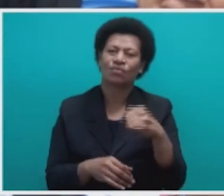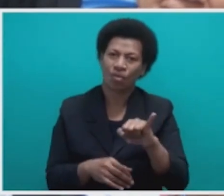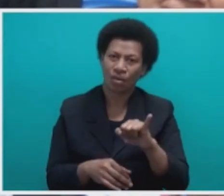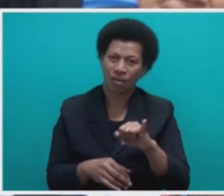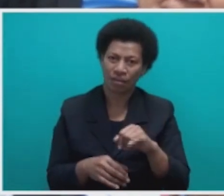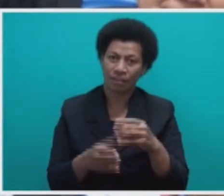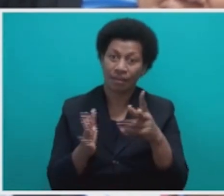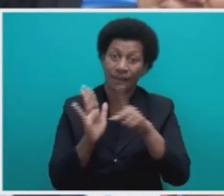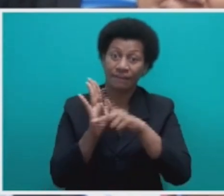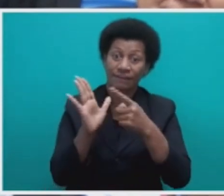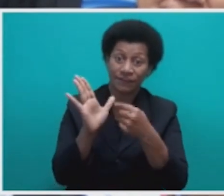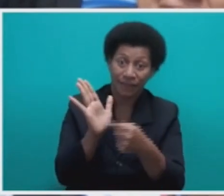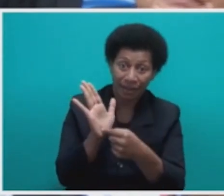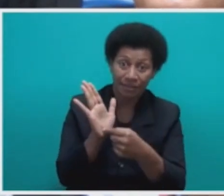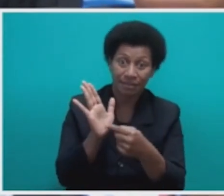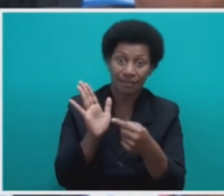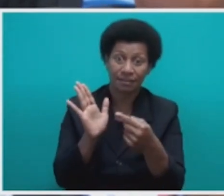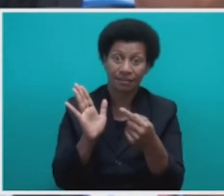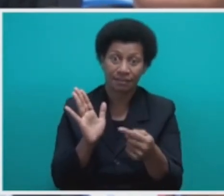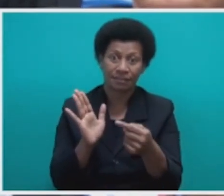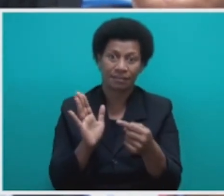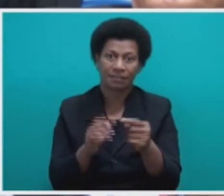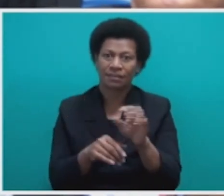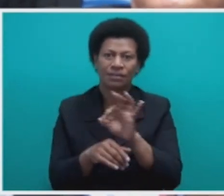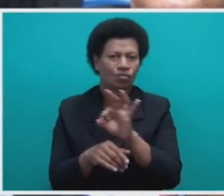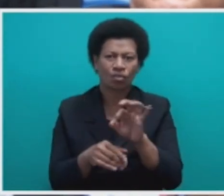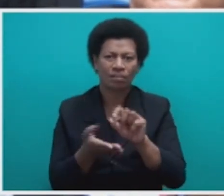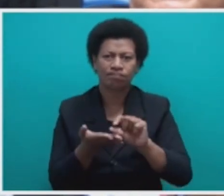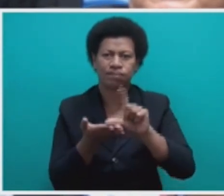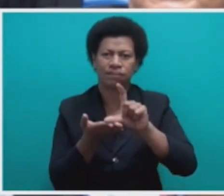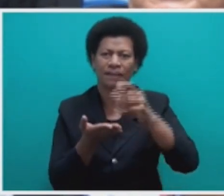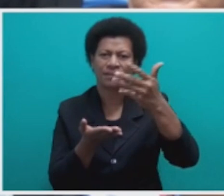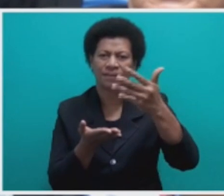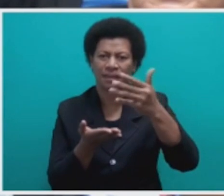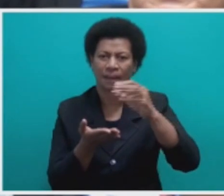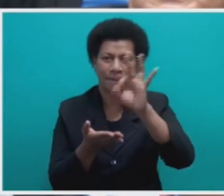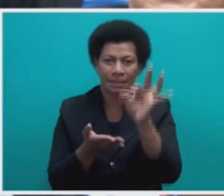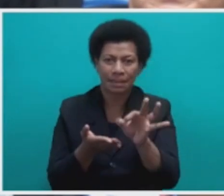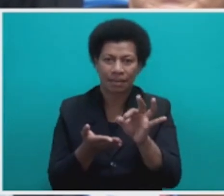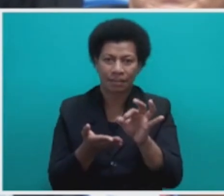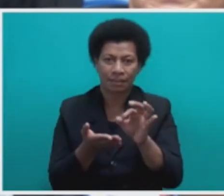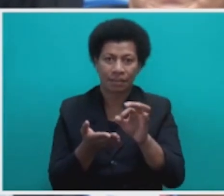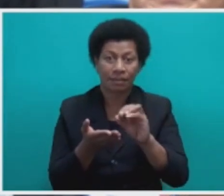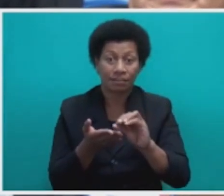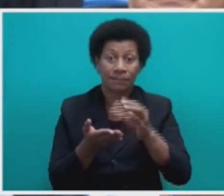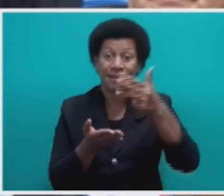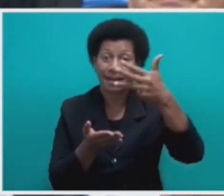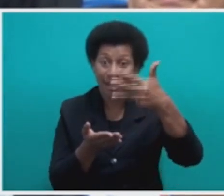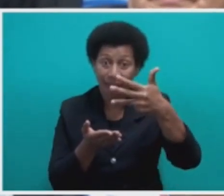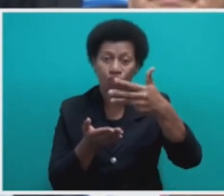the VAT of 9, it's not an increase of 15%. VAT was increased from 9 to